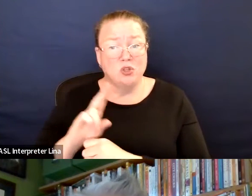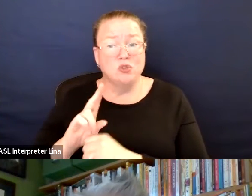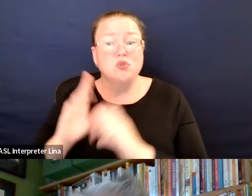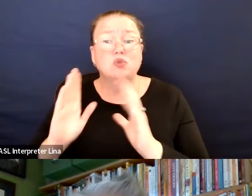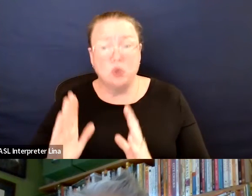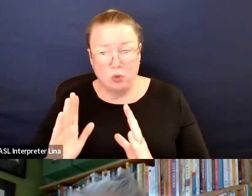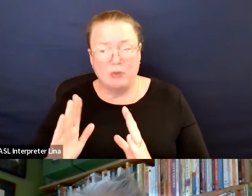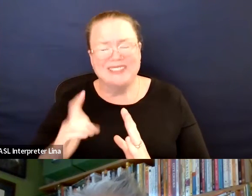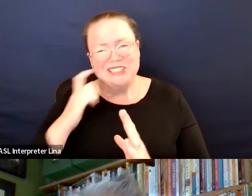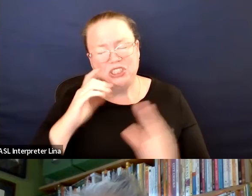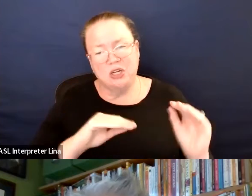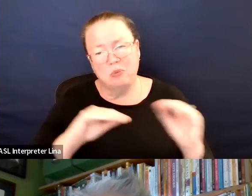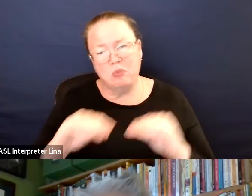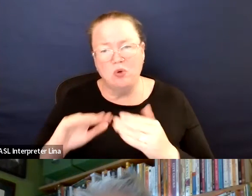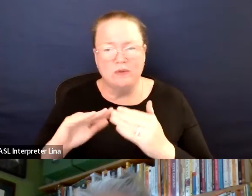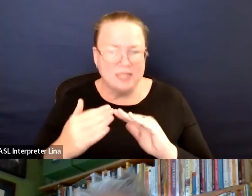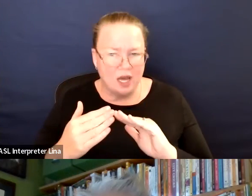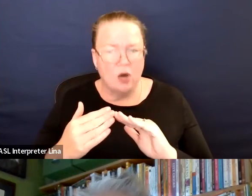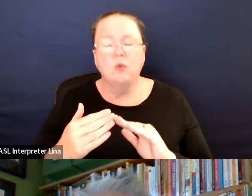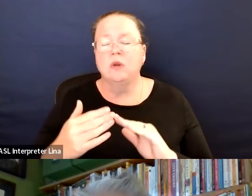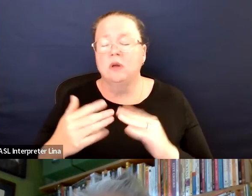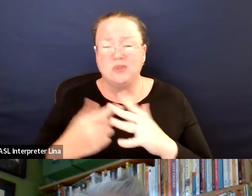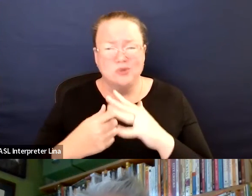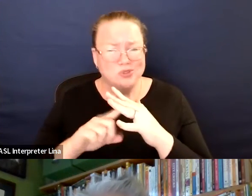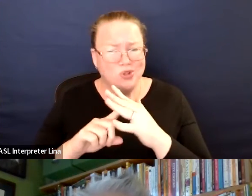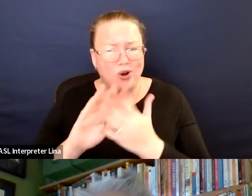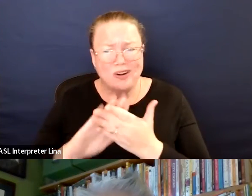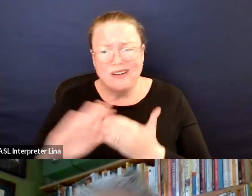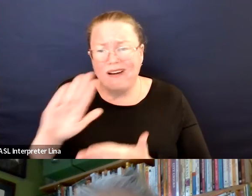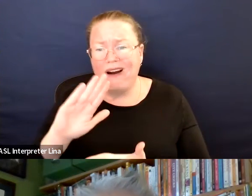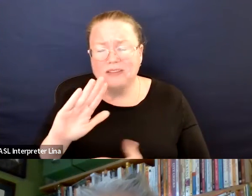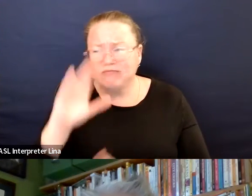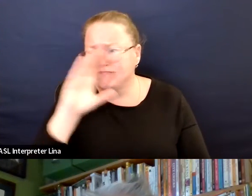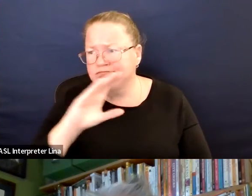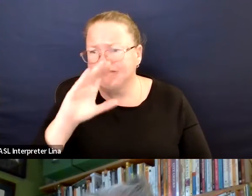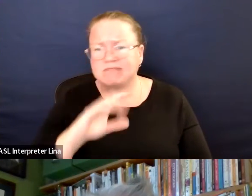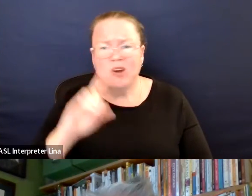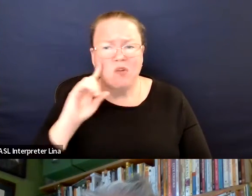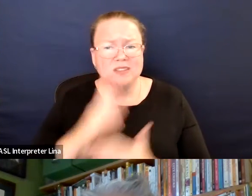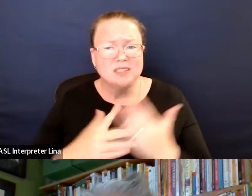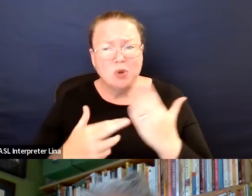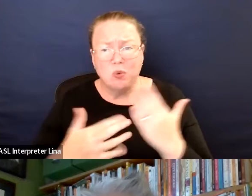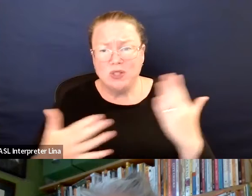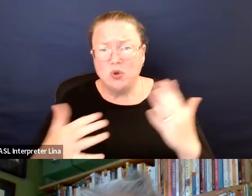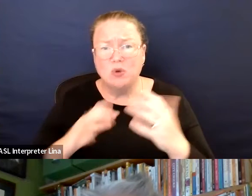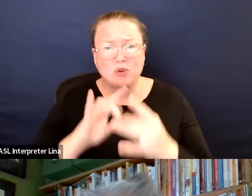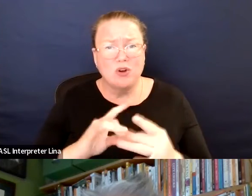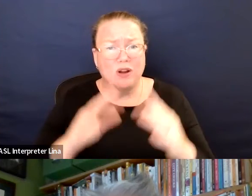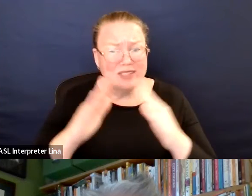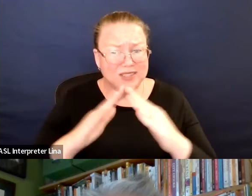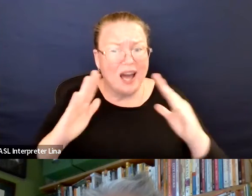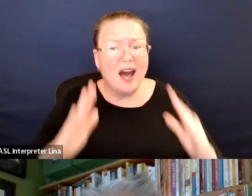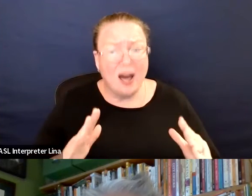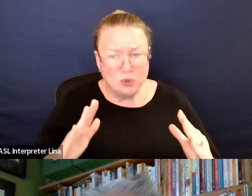had just moved to town. I was starting college and just looking for some resources around housing. And